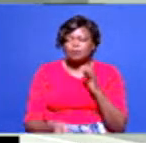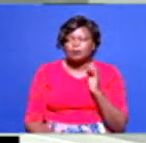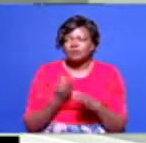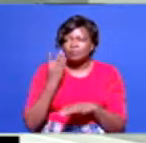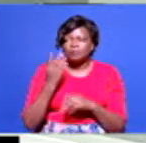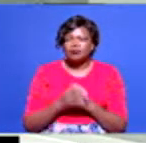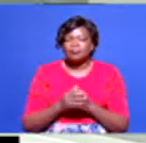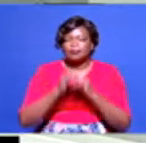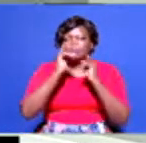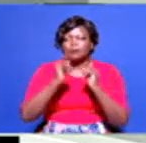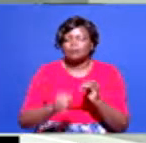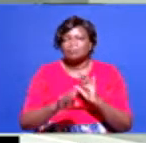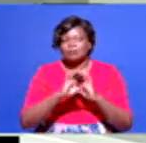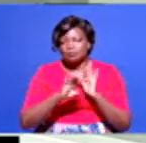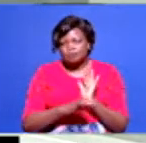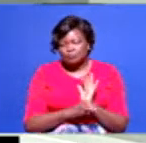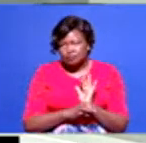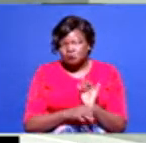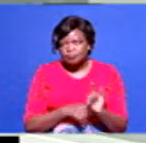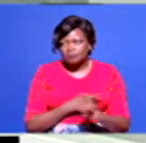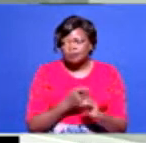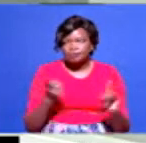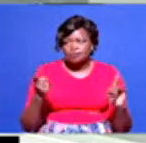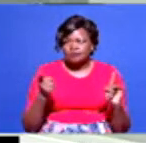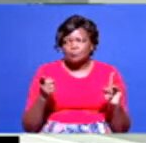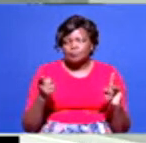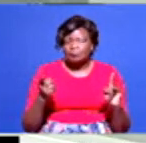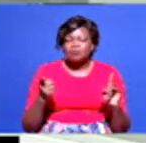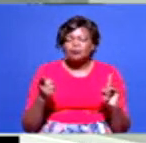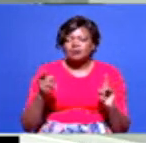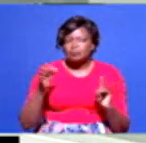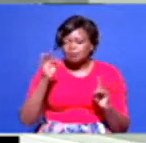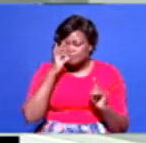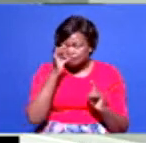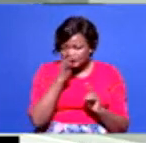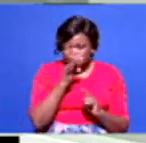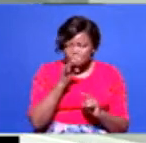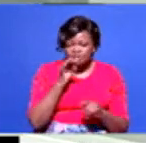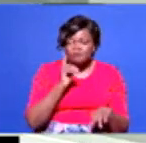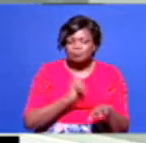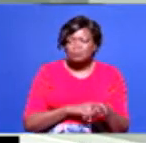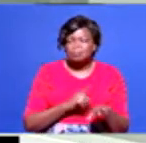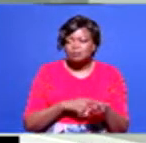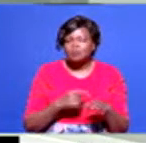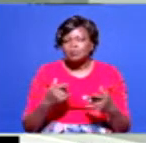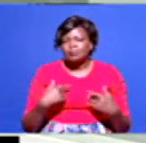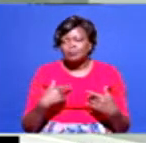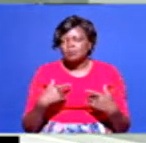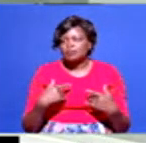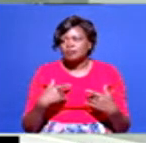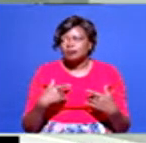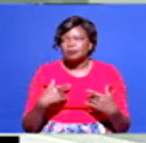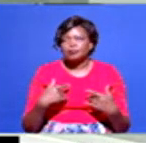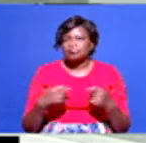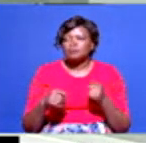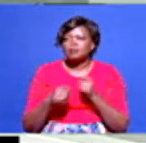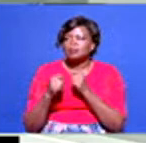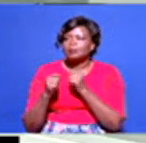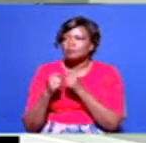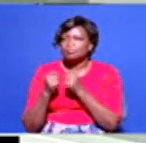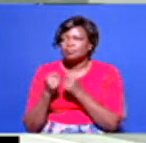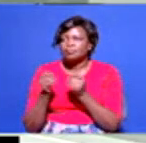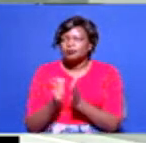new constitution. However, Mwai Kibaki's legacy was marred when irregularities during a re-election bid ended in